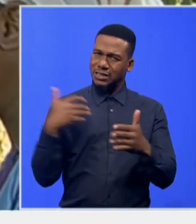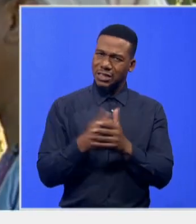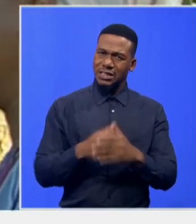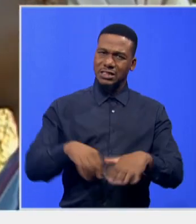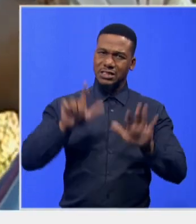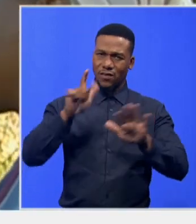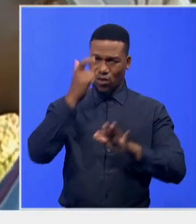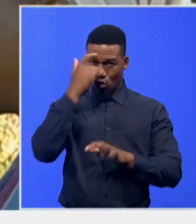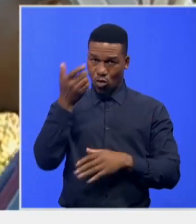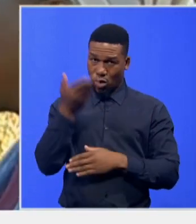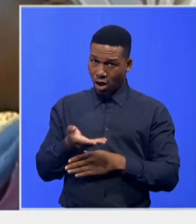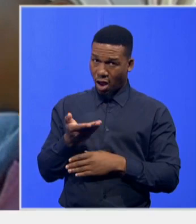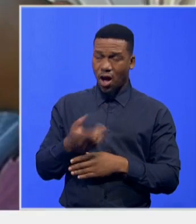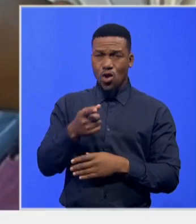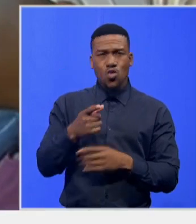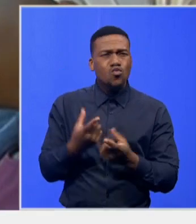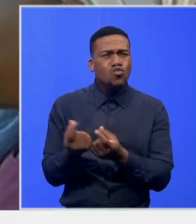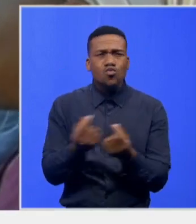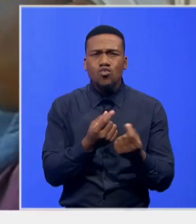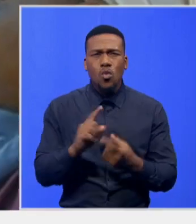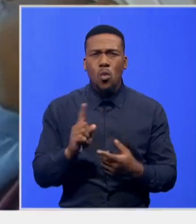you guys done since you got here?